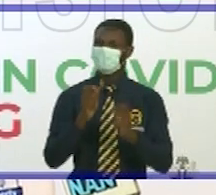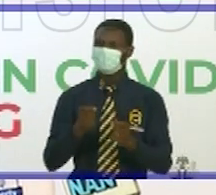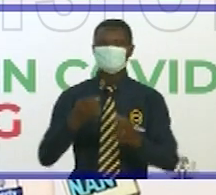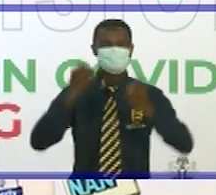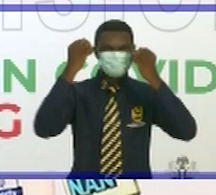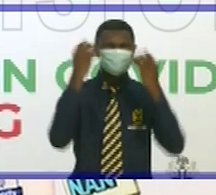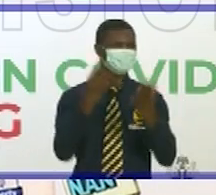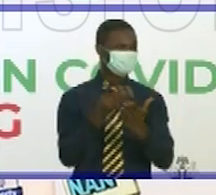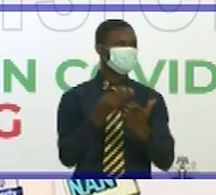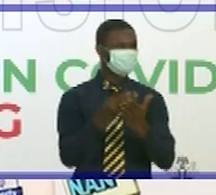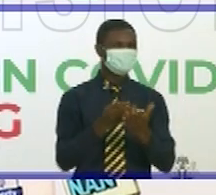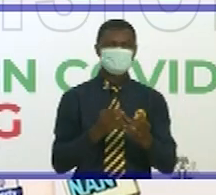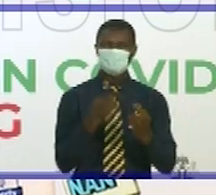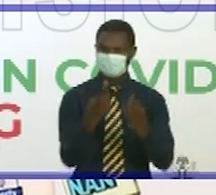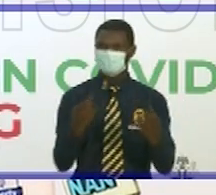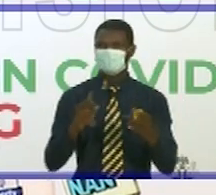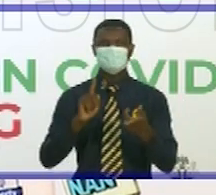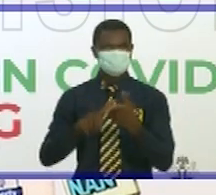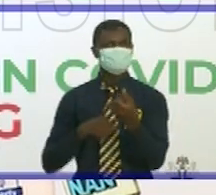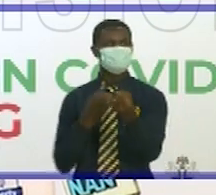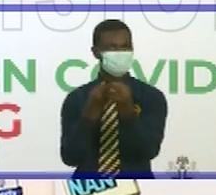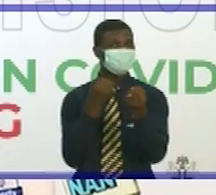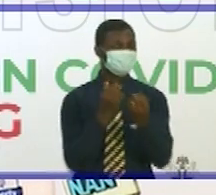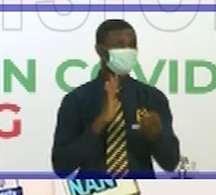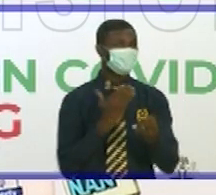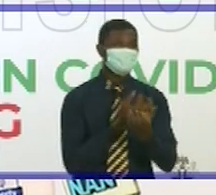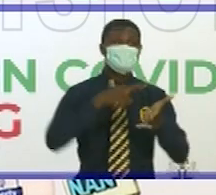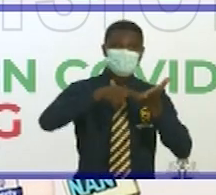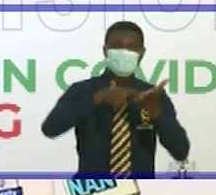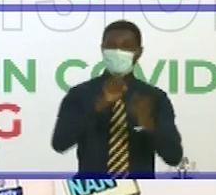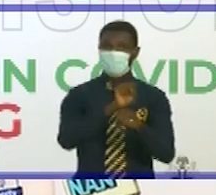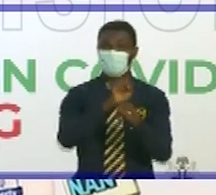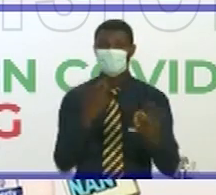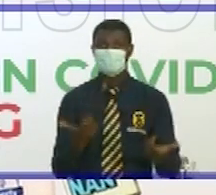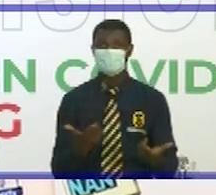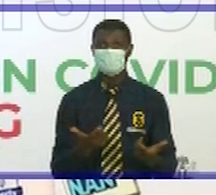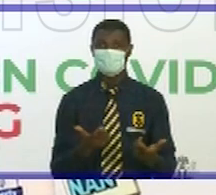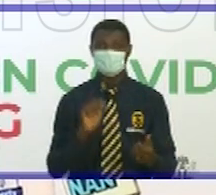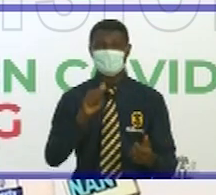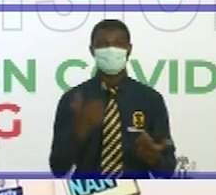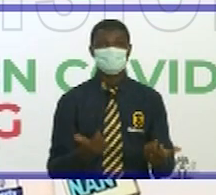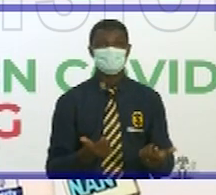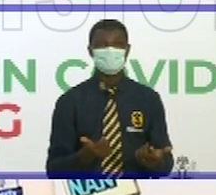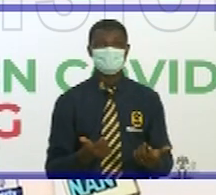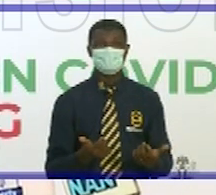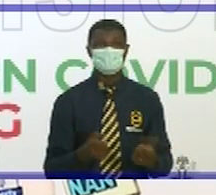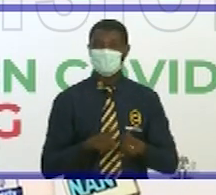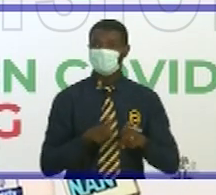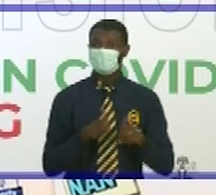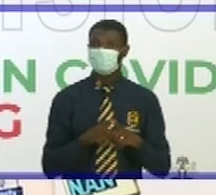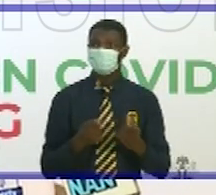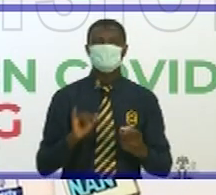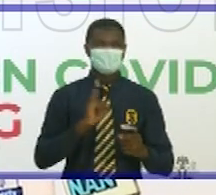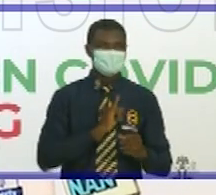resources to drive the process of research, invention, and I had